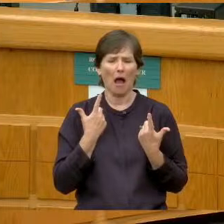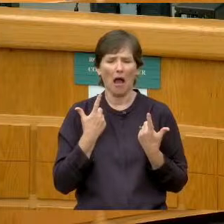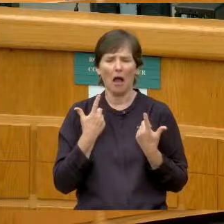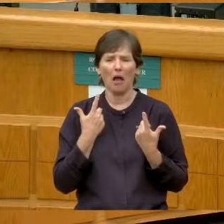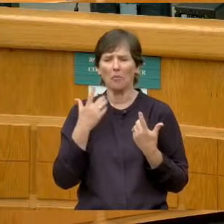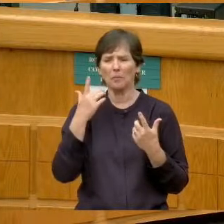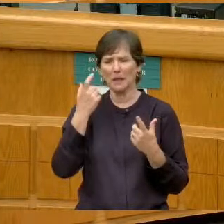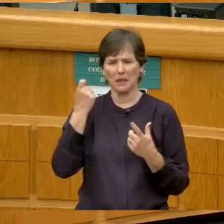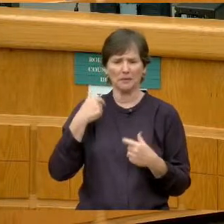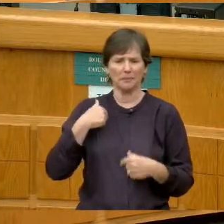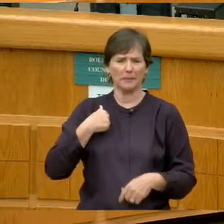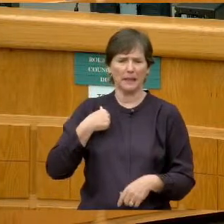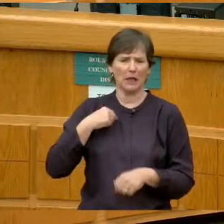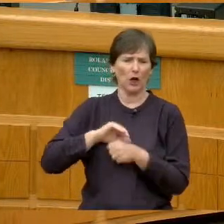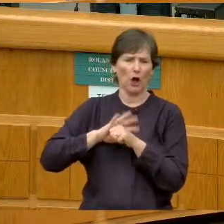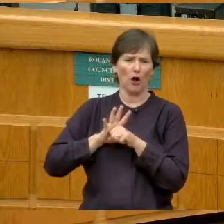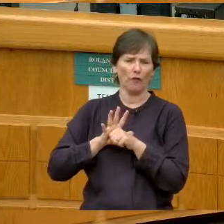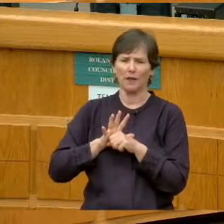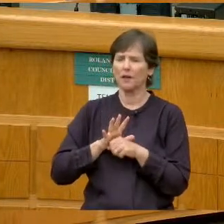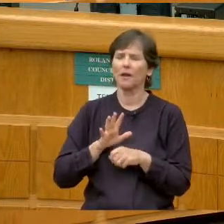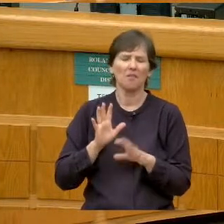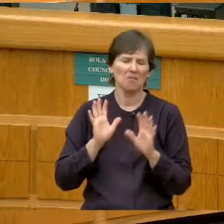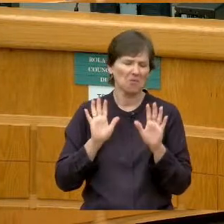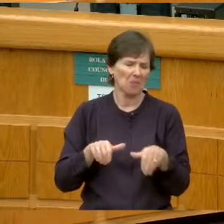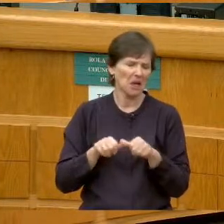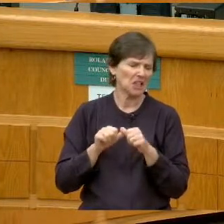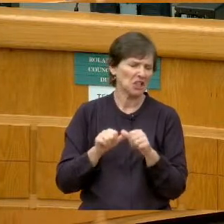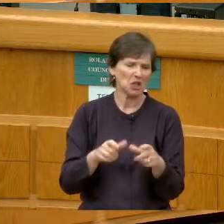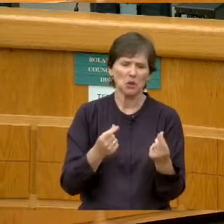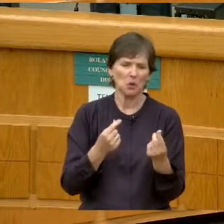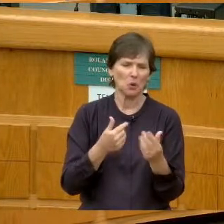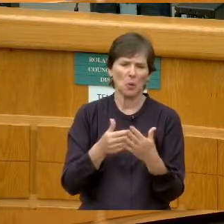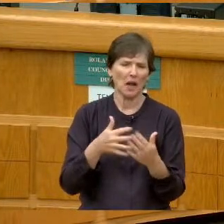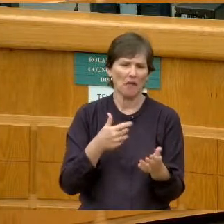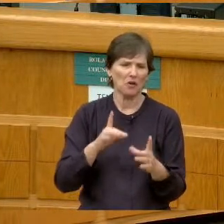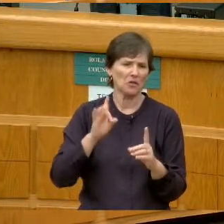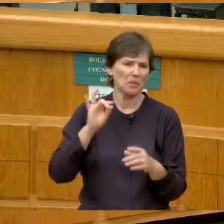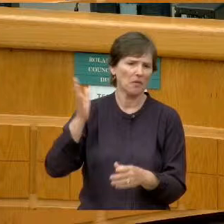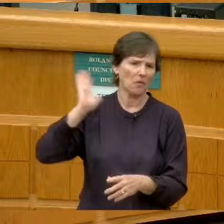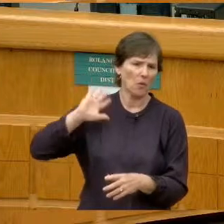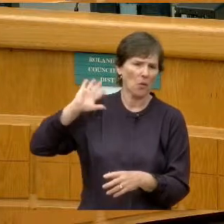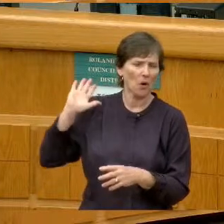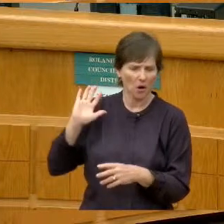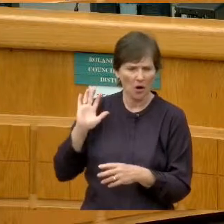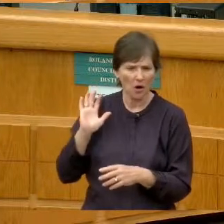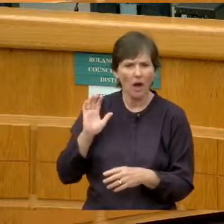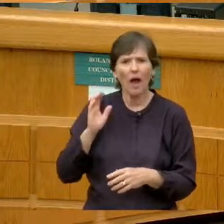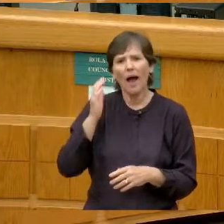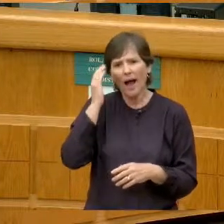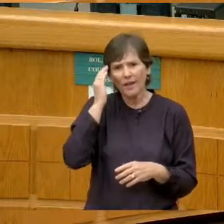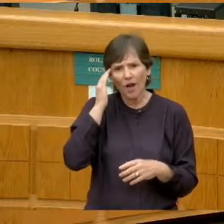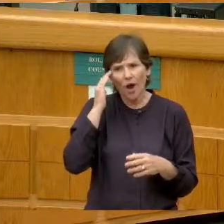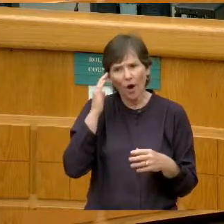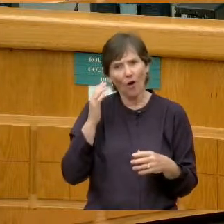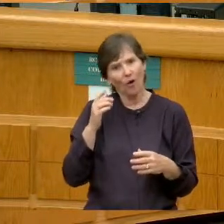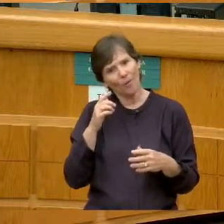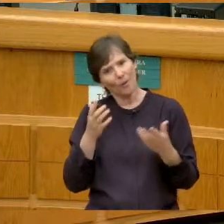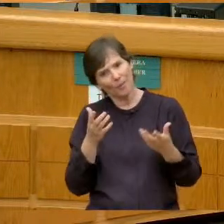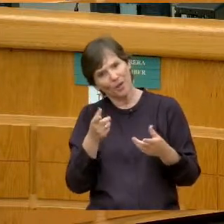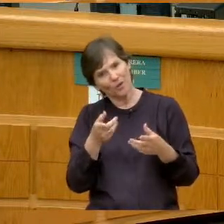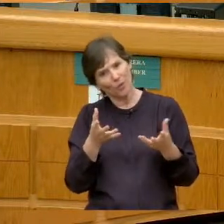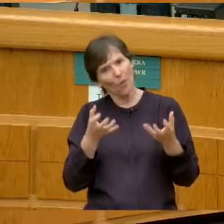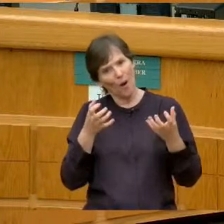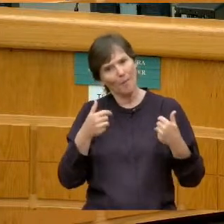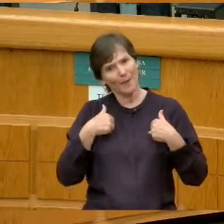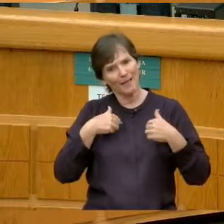were before I arrived. I know you want to stay because you don't use any of your public health. I know you want me to stay because you don't use any of